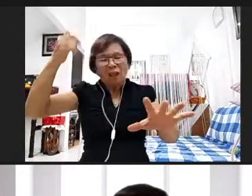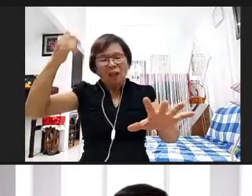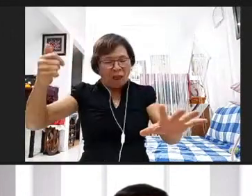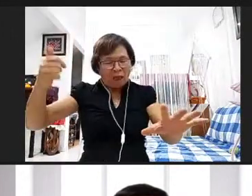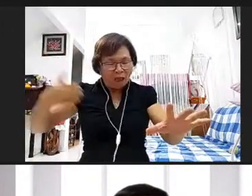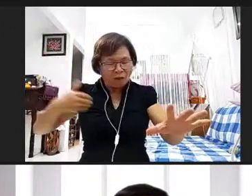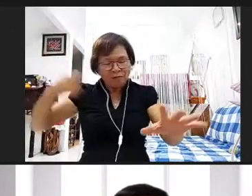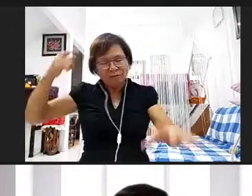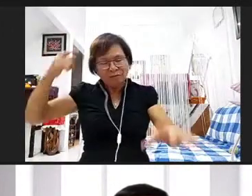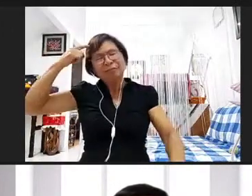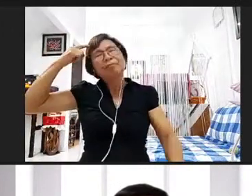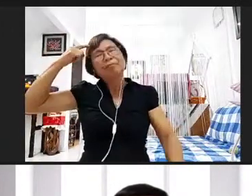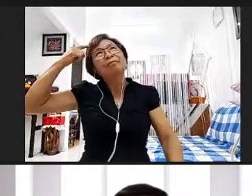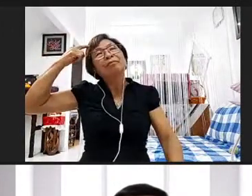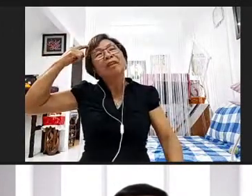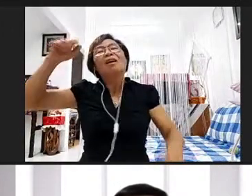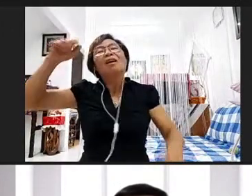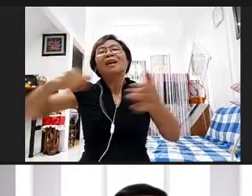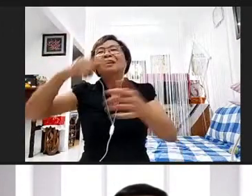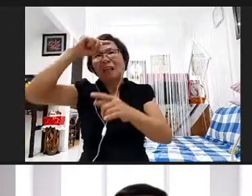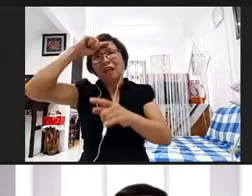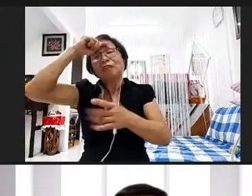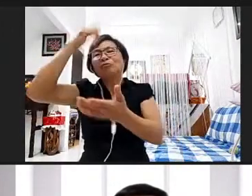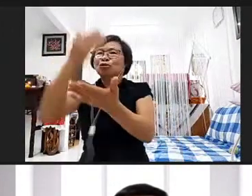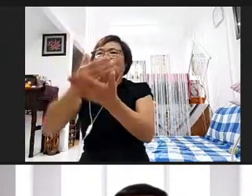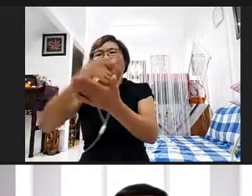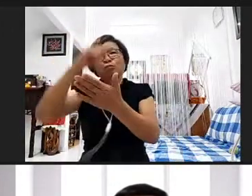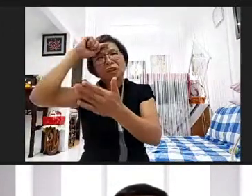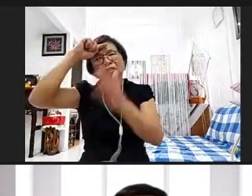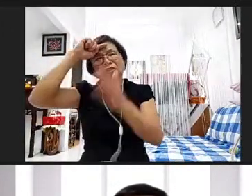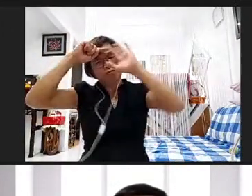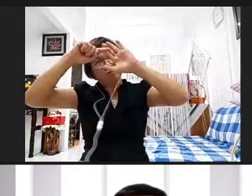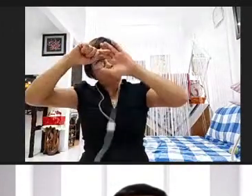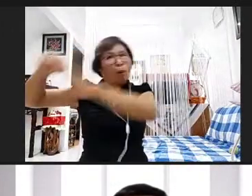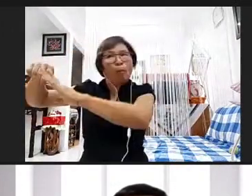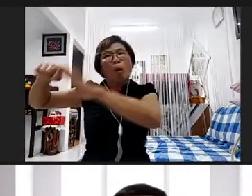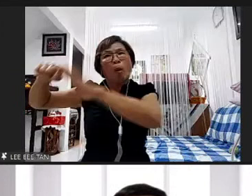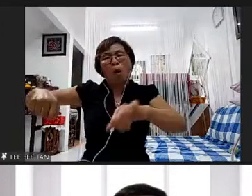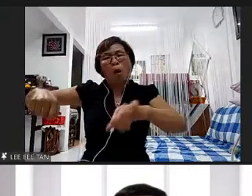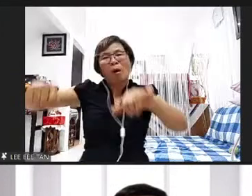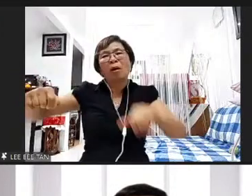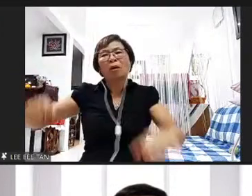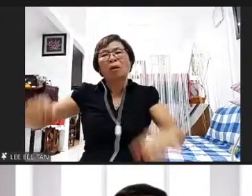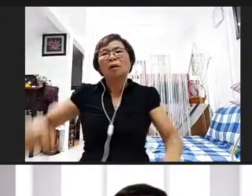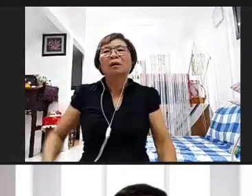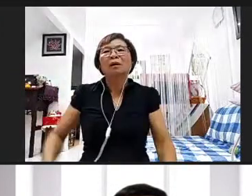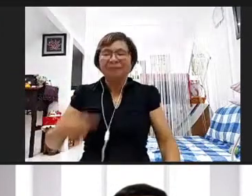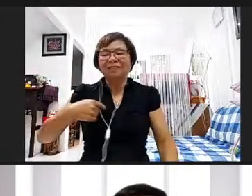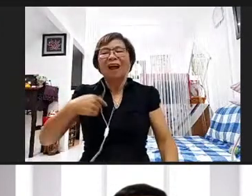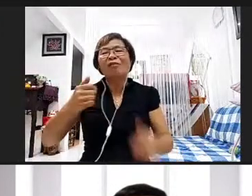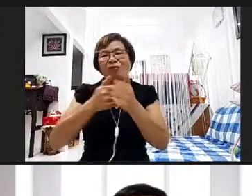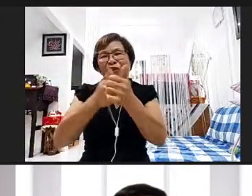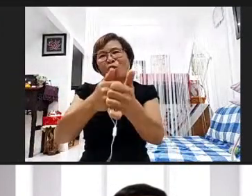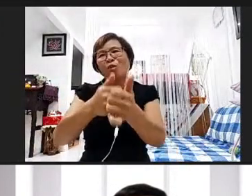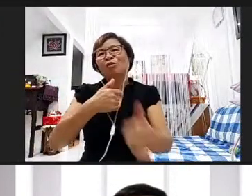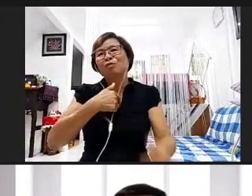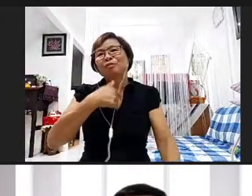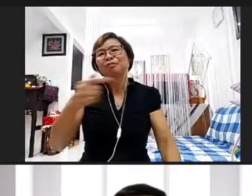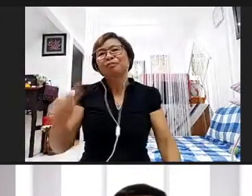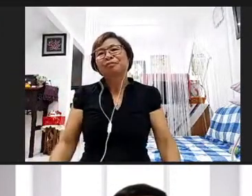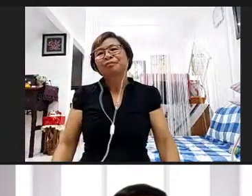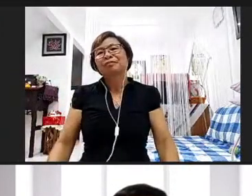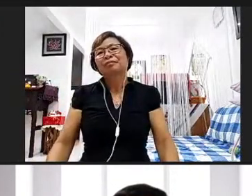stop your negative emotions or negative thoughts. This is the way I use it.